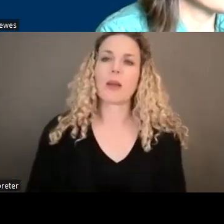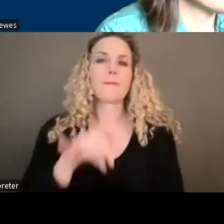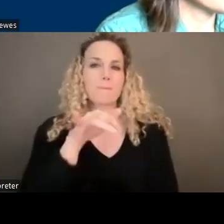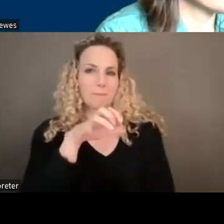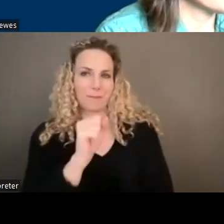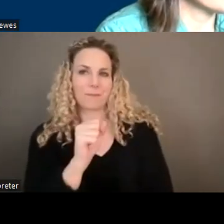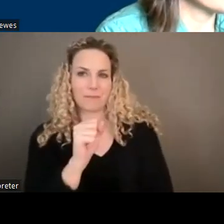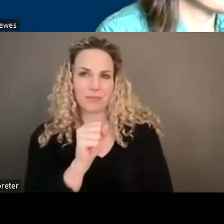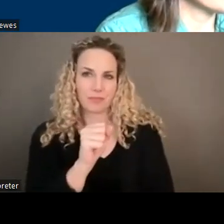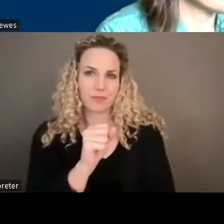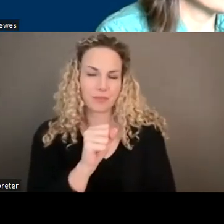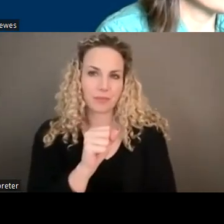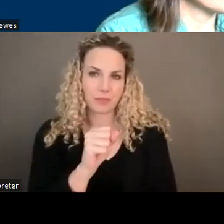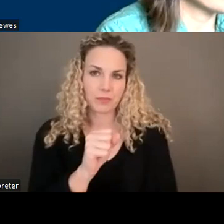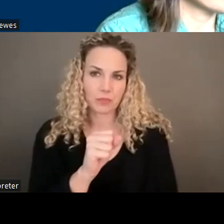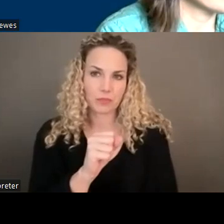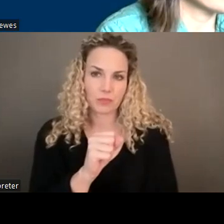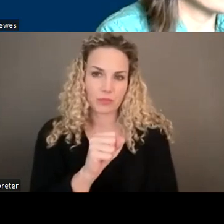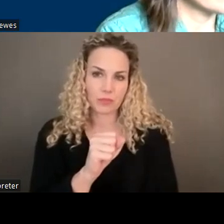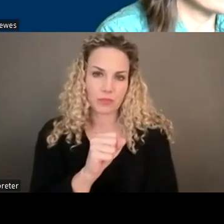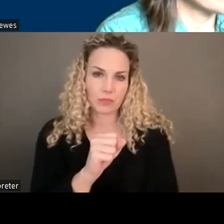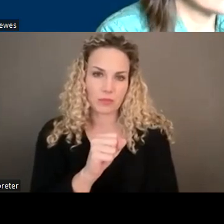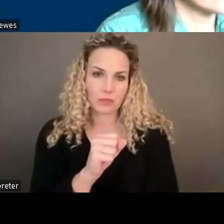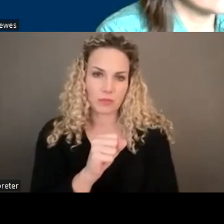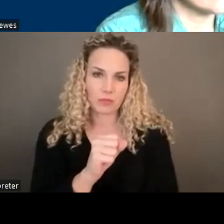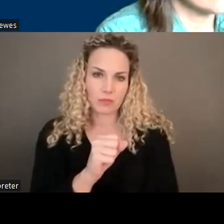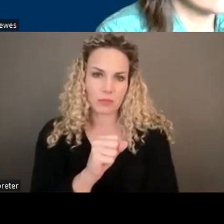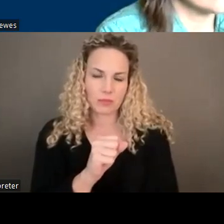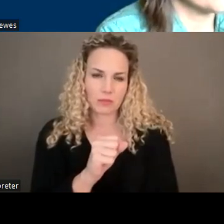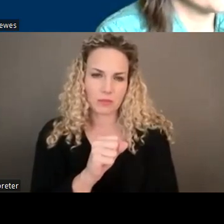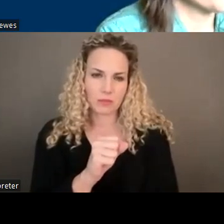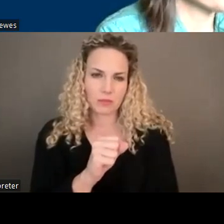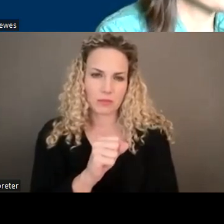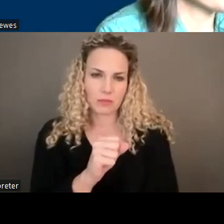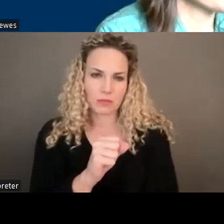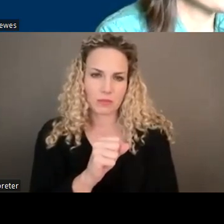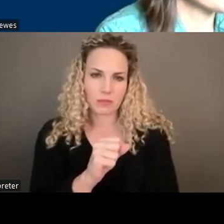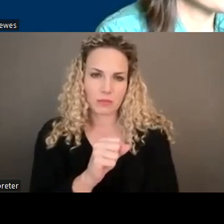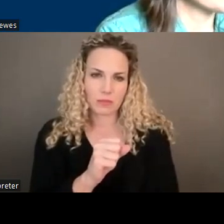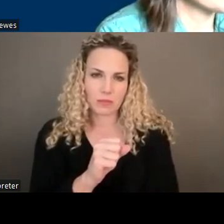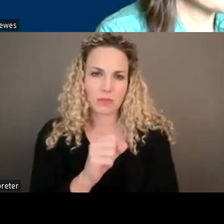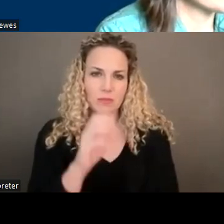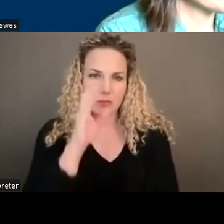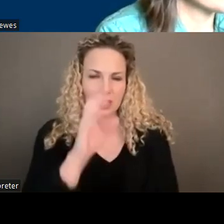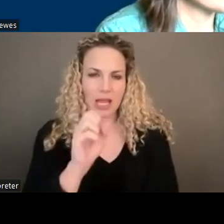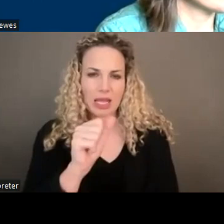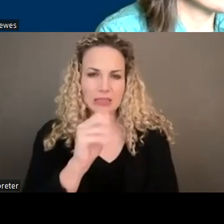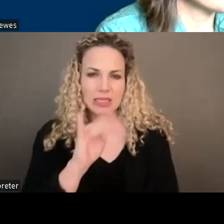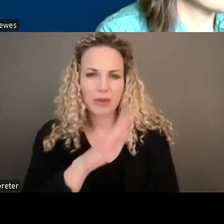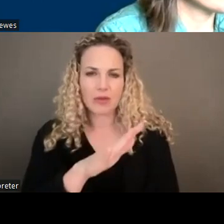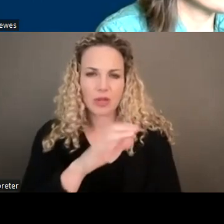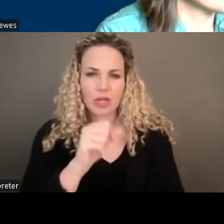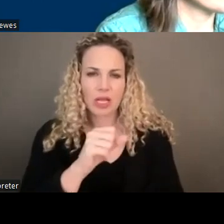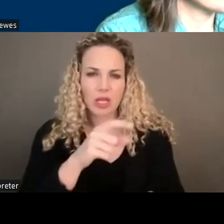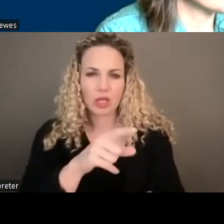Yes. Check now? Yes. If I may. Hi, Simin. From your name, I assume that you can speak